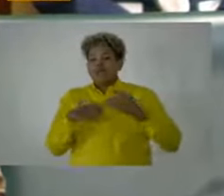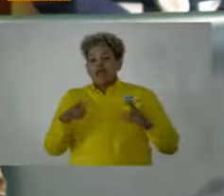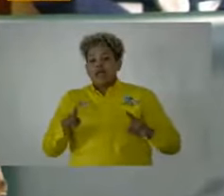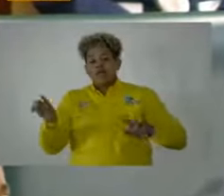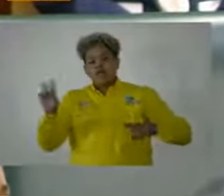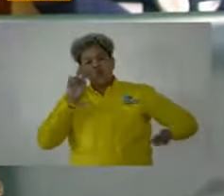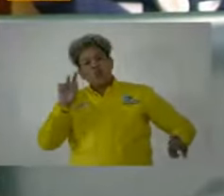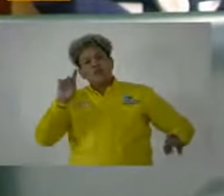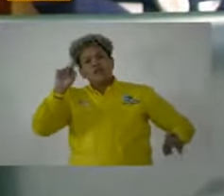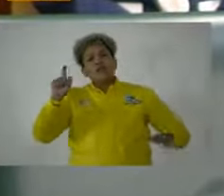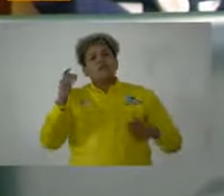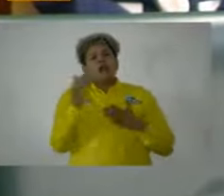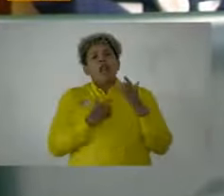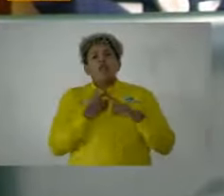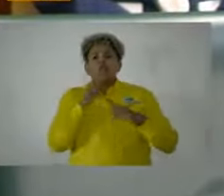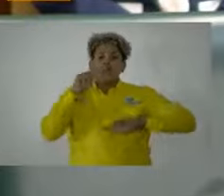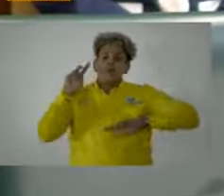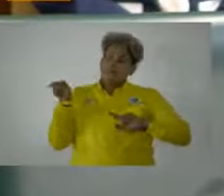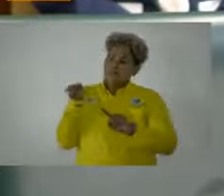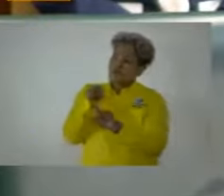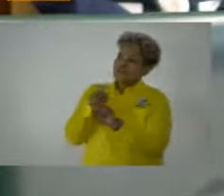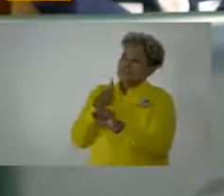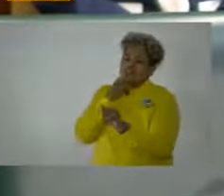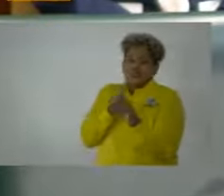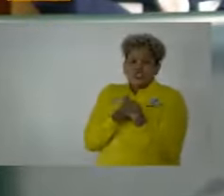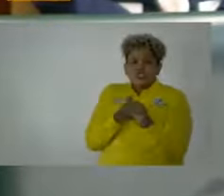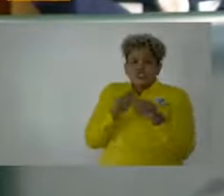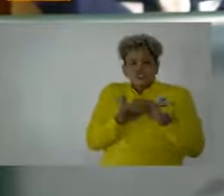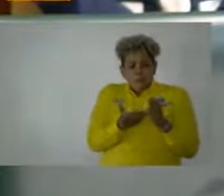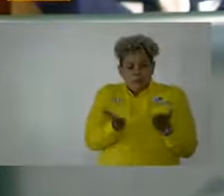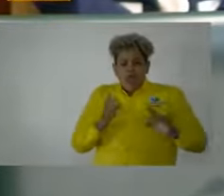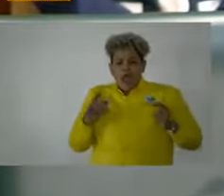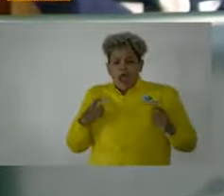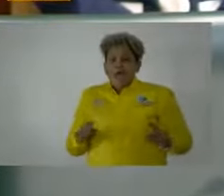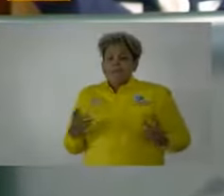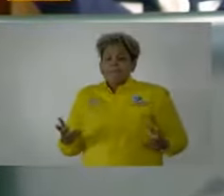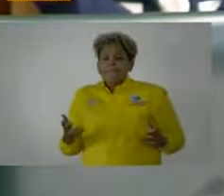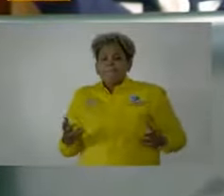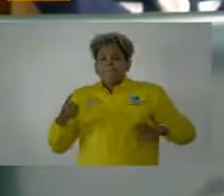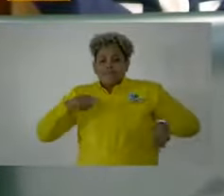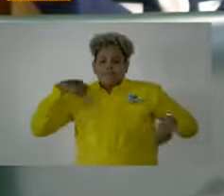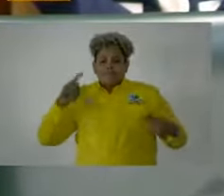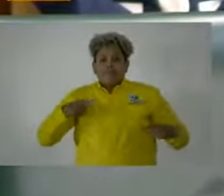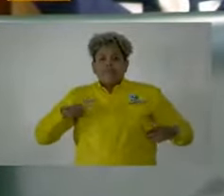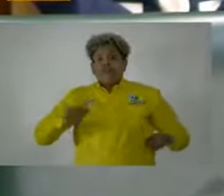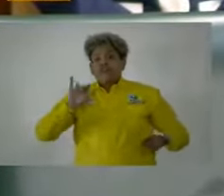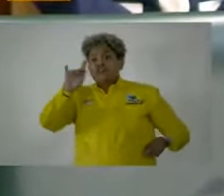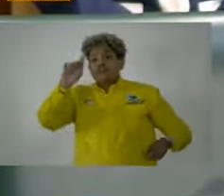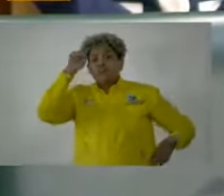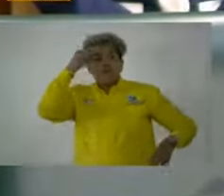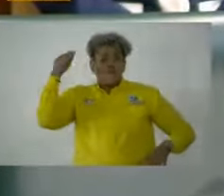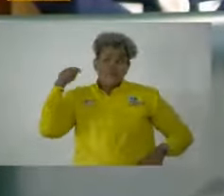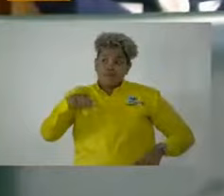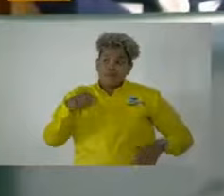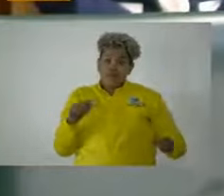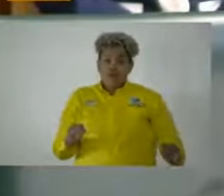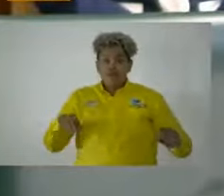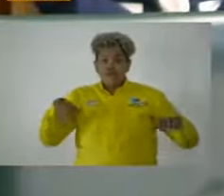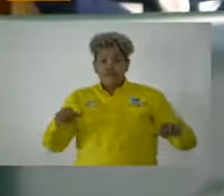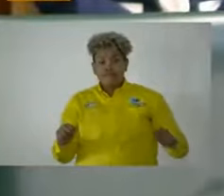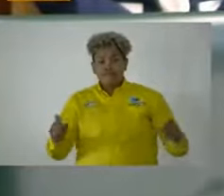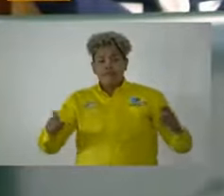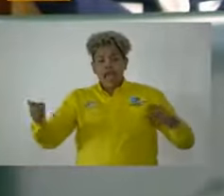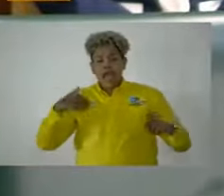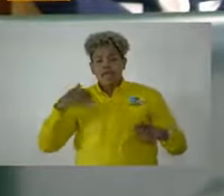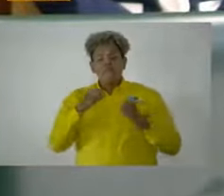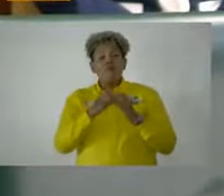words, looking at tax collection from the perspective of each Jamaican, since this JLP government came to office, they have more